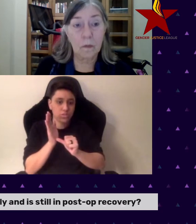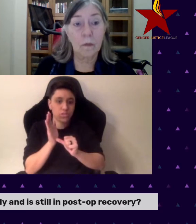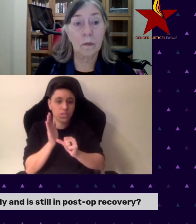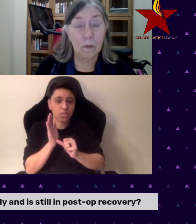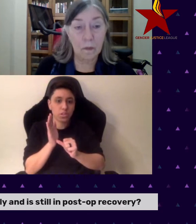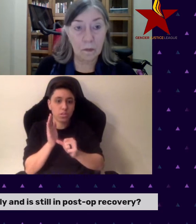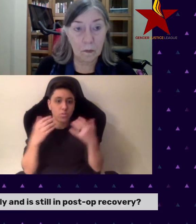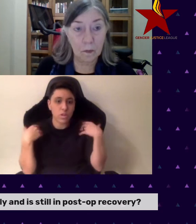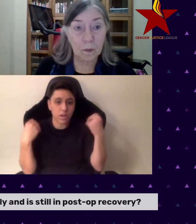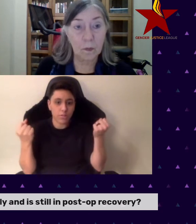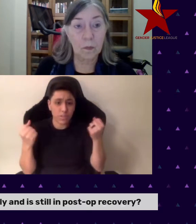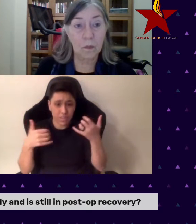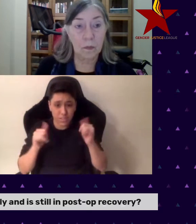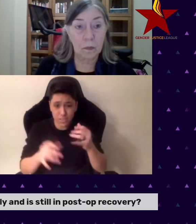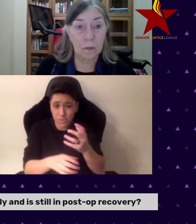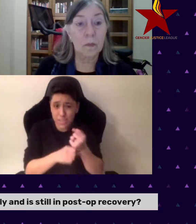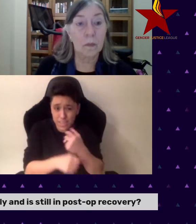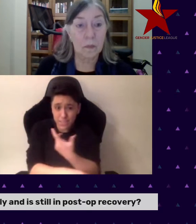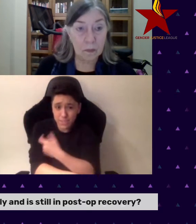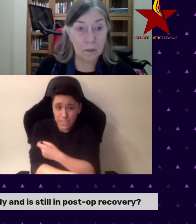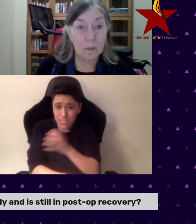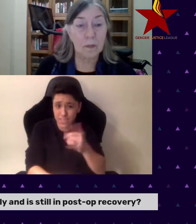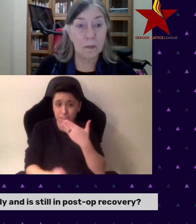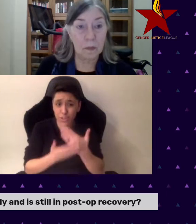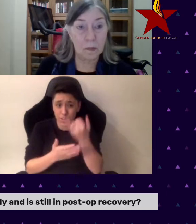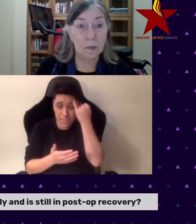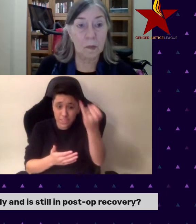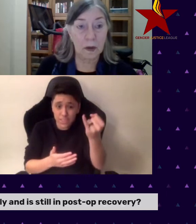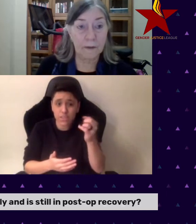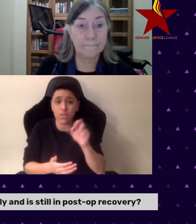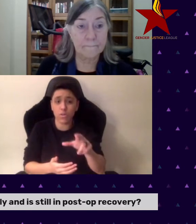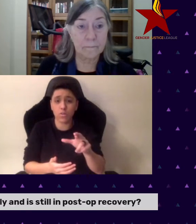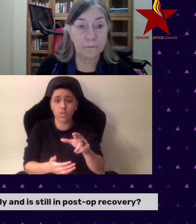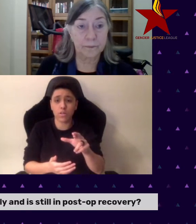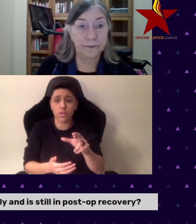Should they still get the vaccine? Are there other times when you